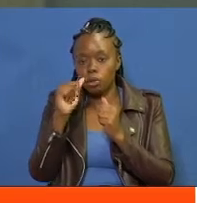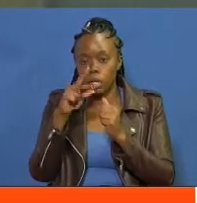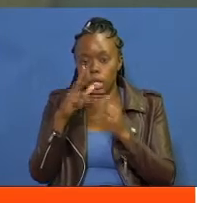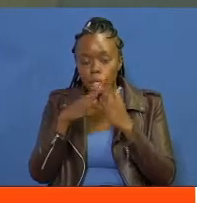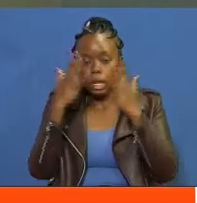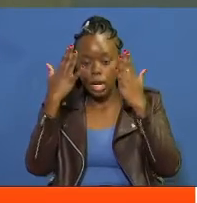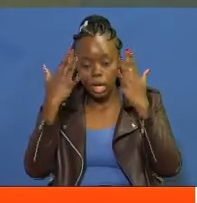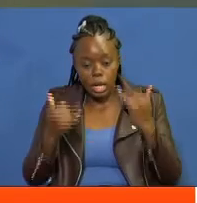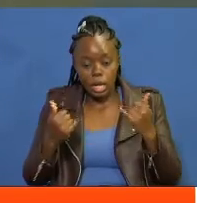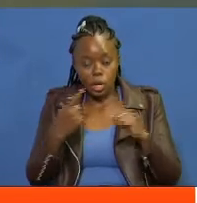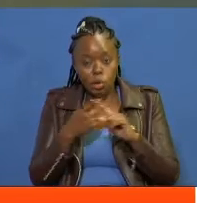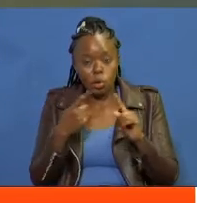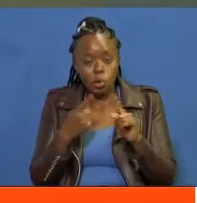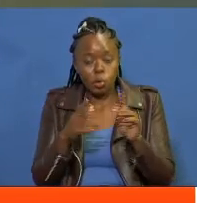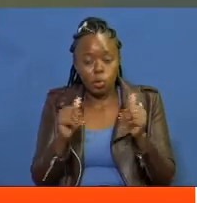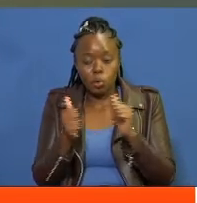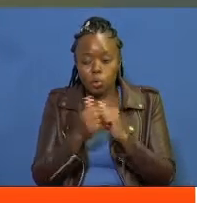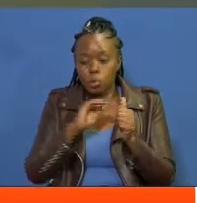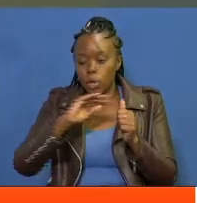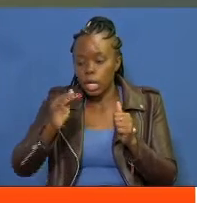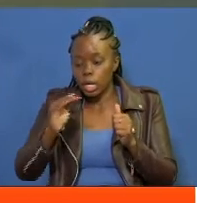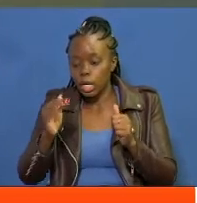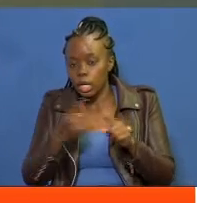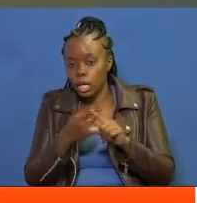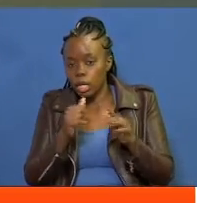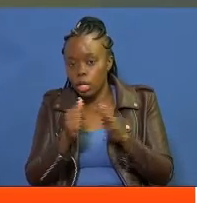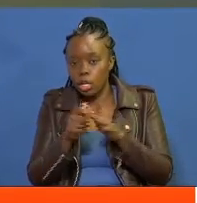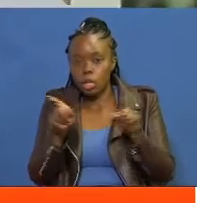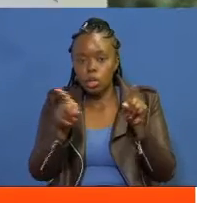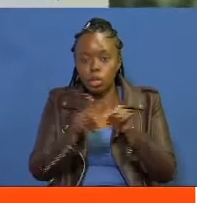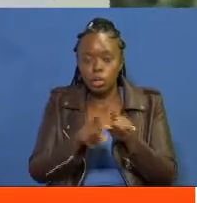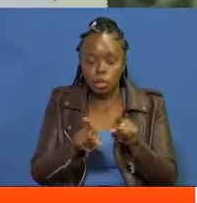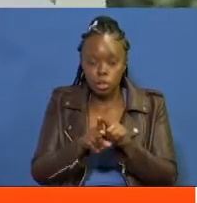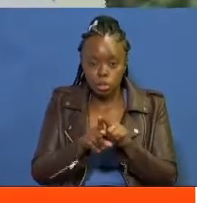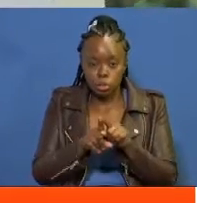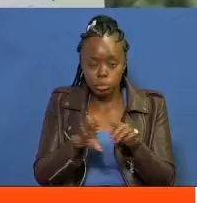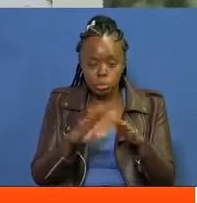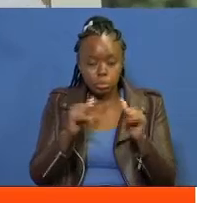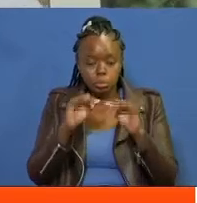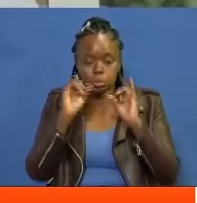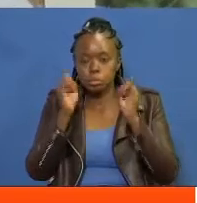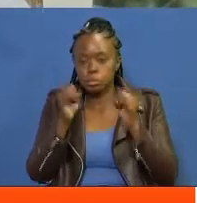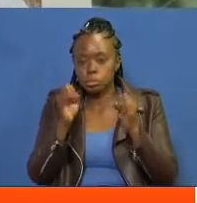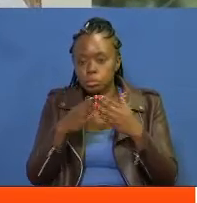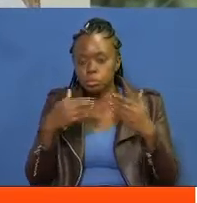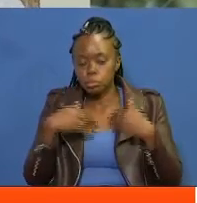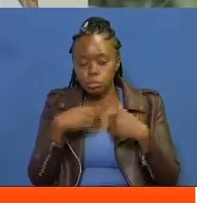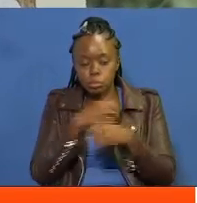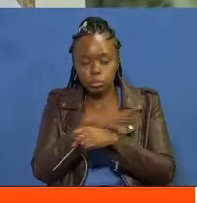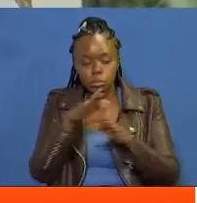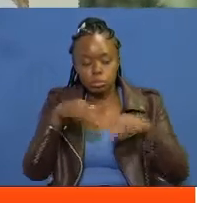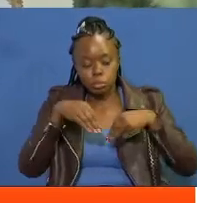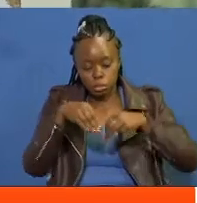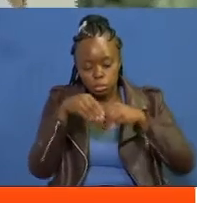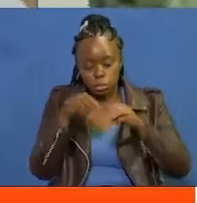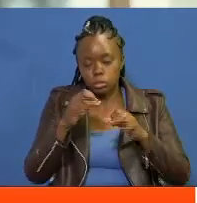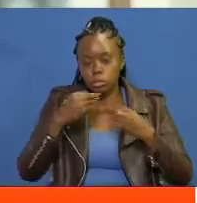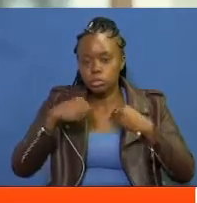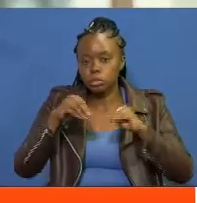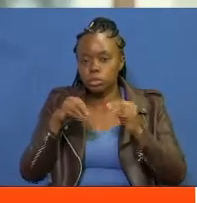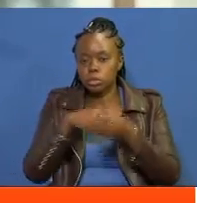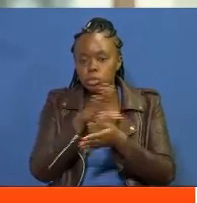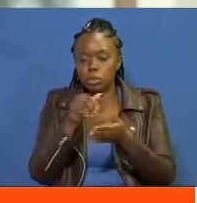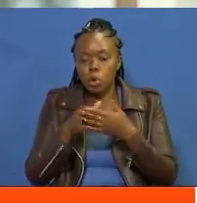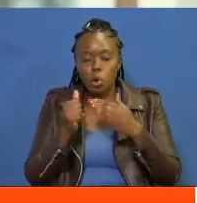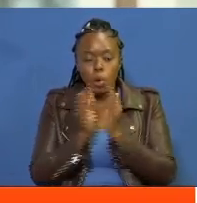now to the counties in the Lake Region as well. In the new COVID-19 containment guideline issued, all